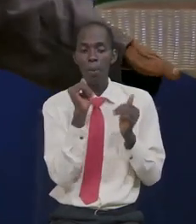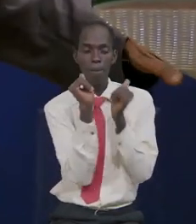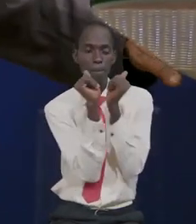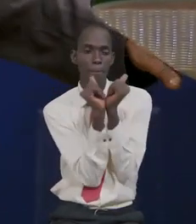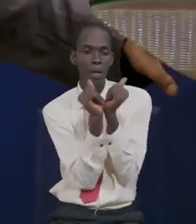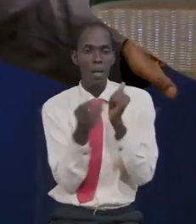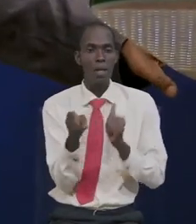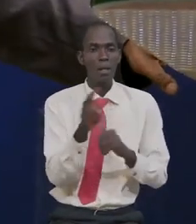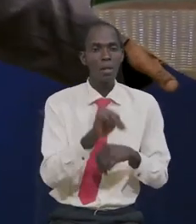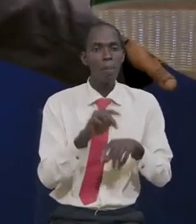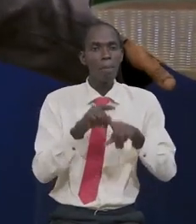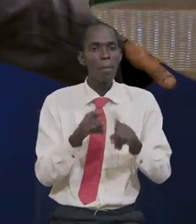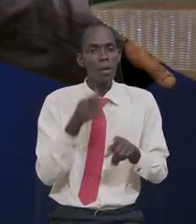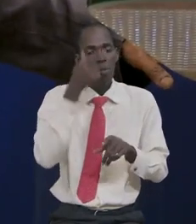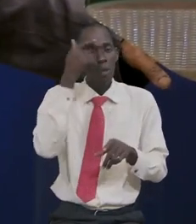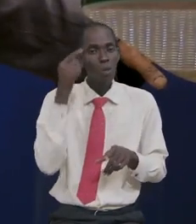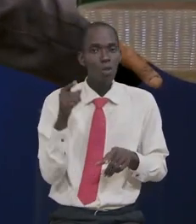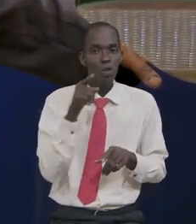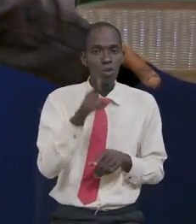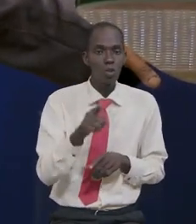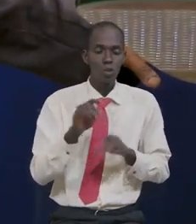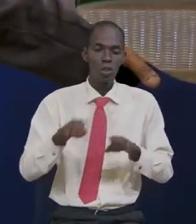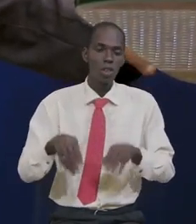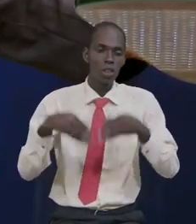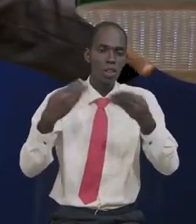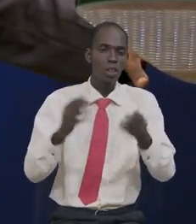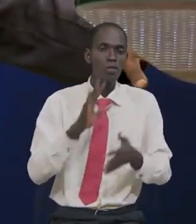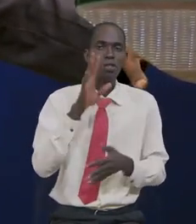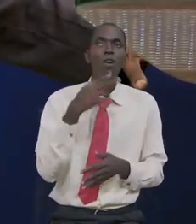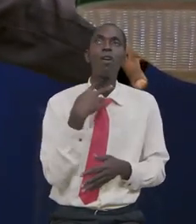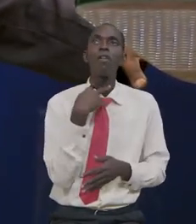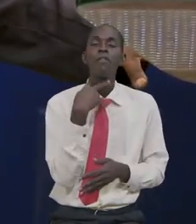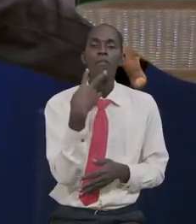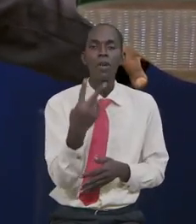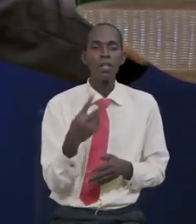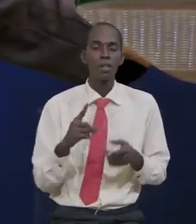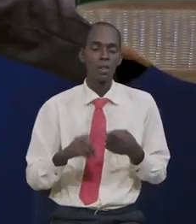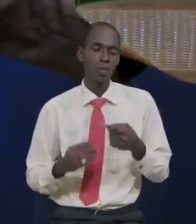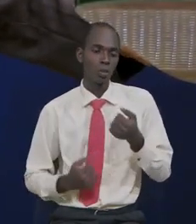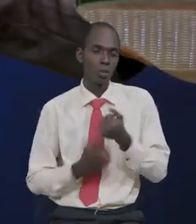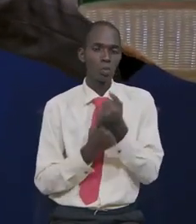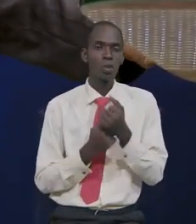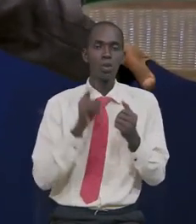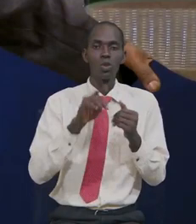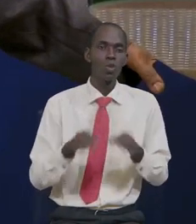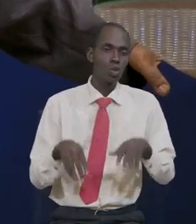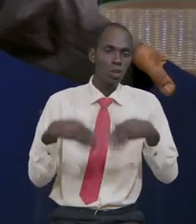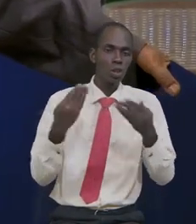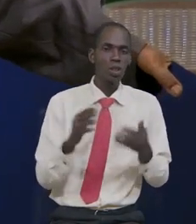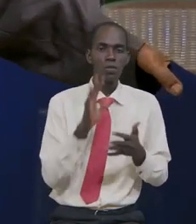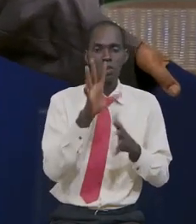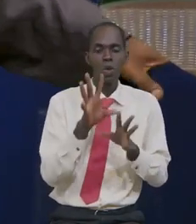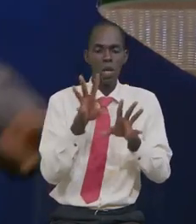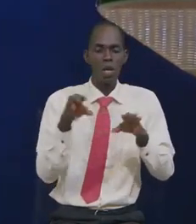but because you gave your voice and you gave your acceptance,